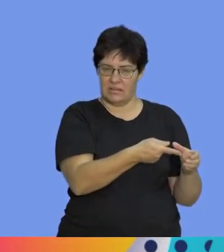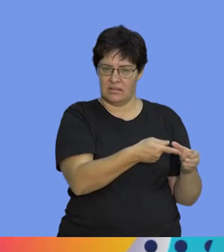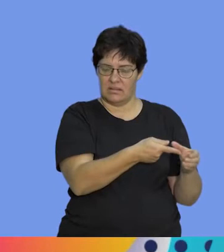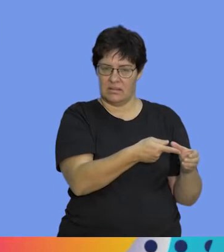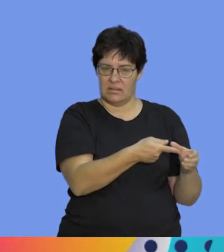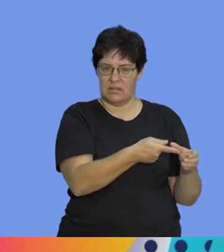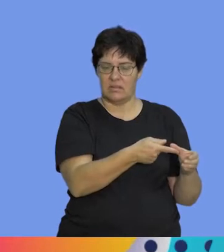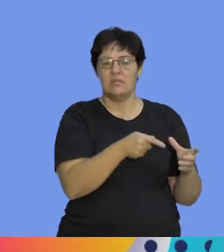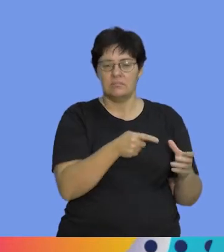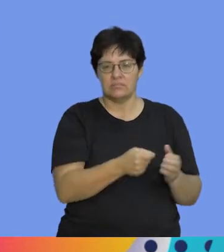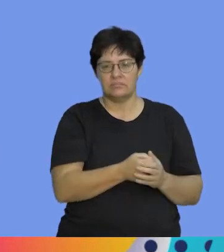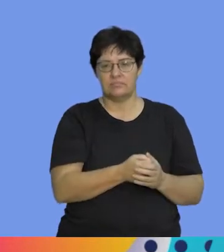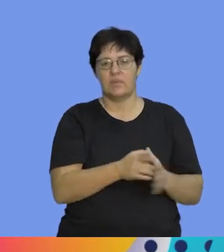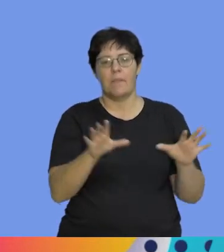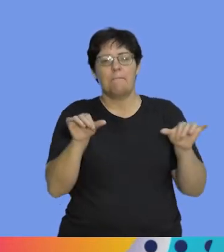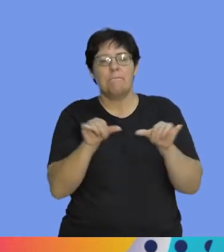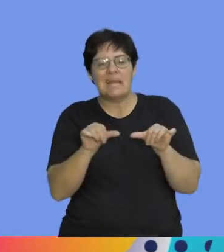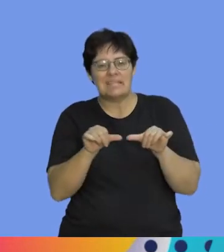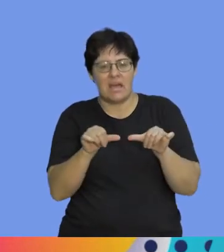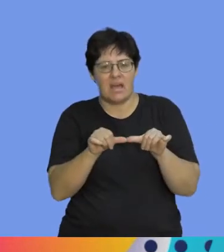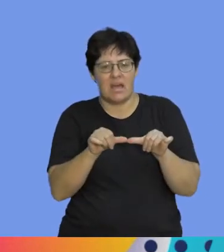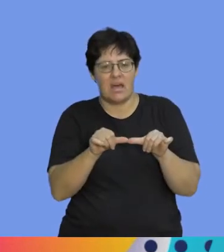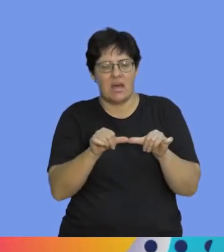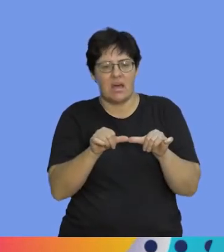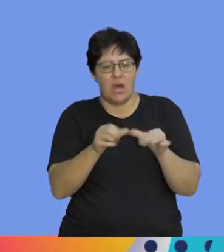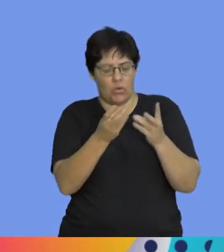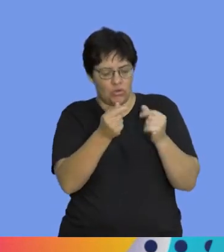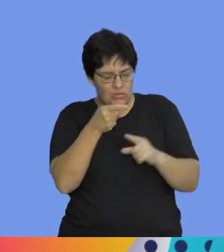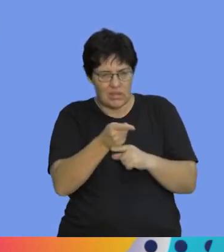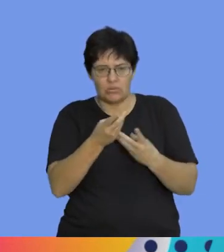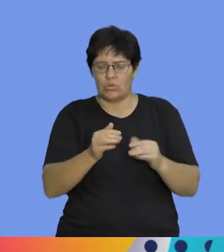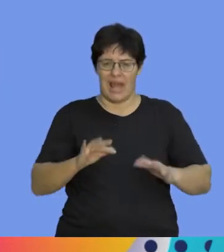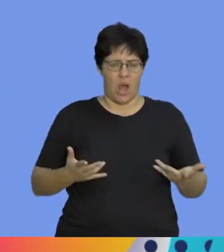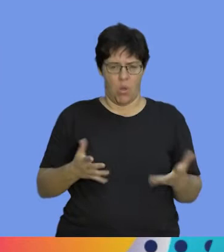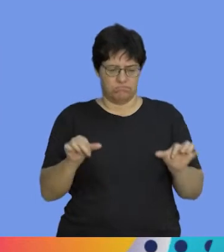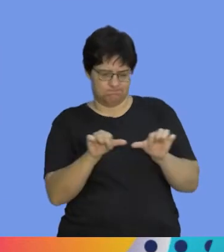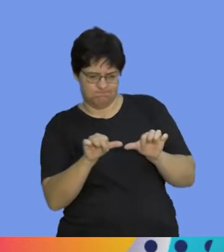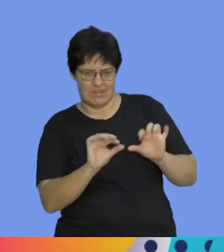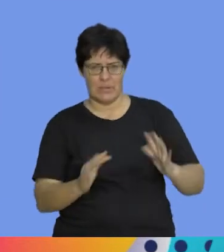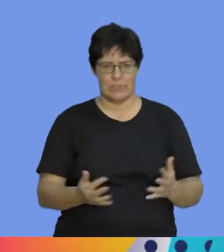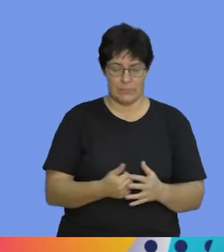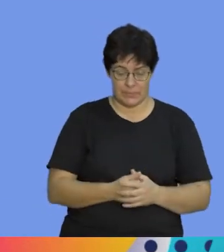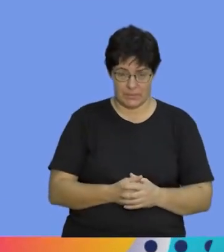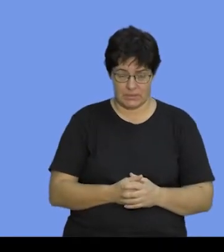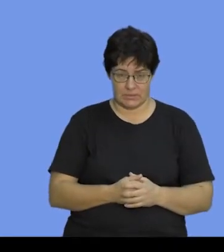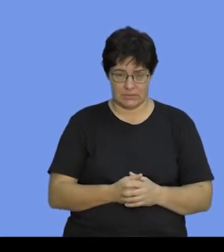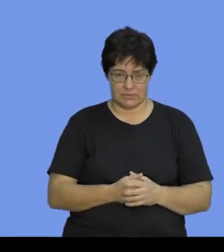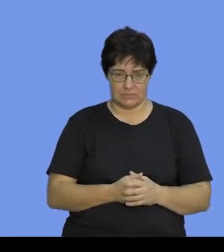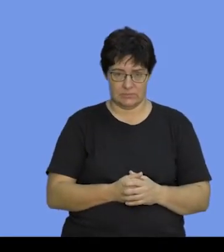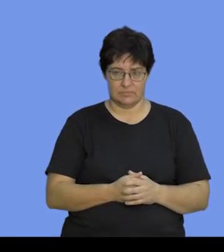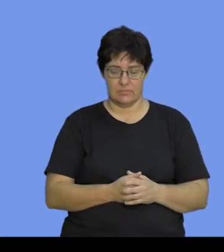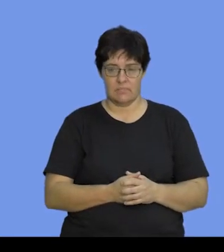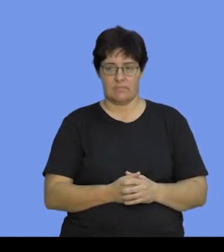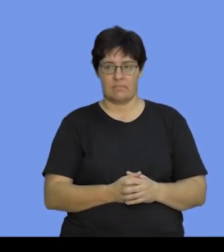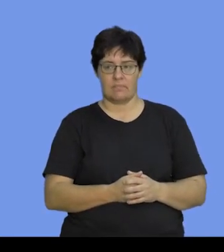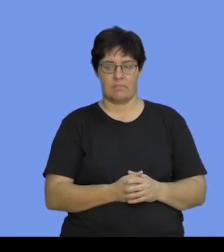do we actually measure or quantify concentration of a solution. Okay, right. So in as far as the